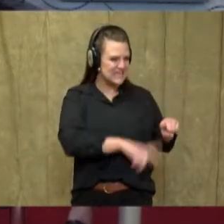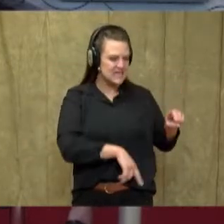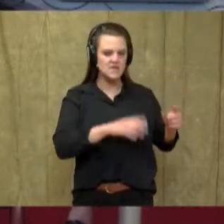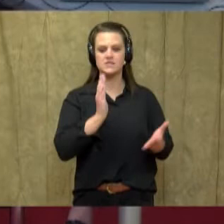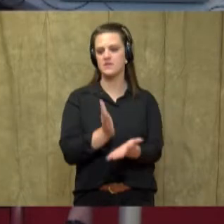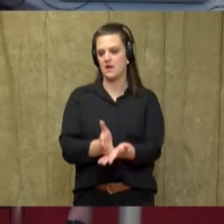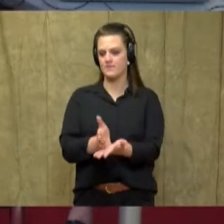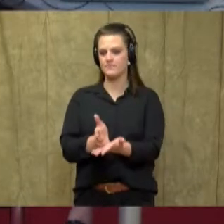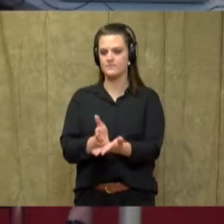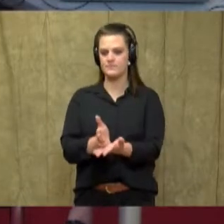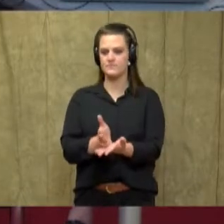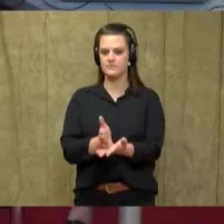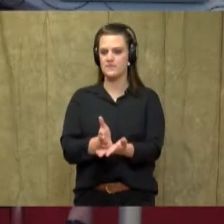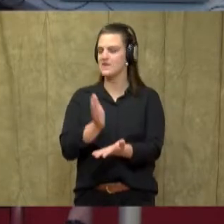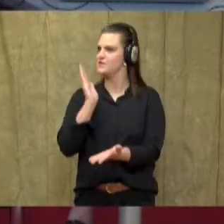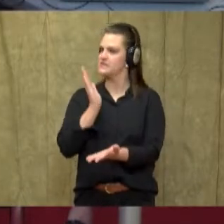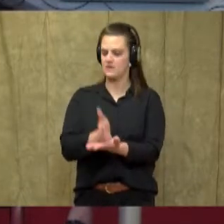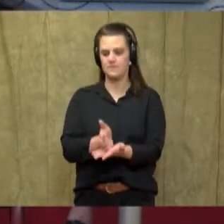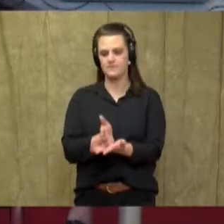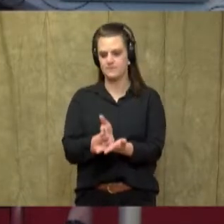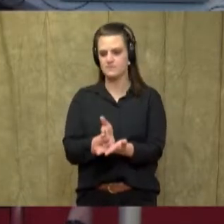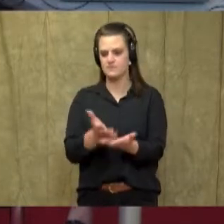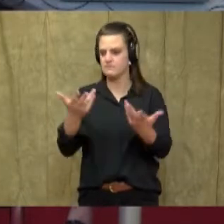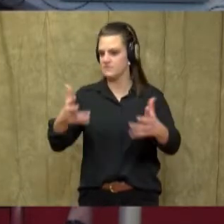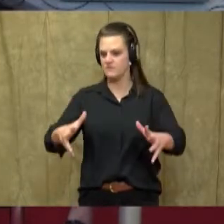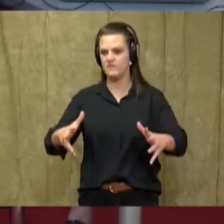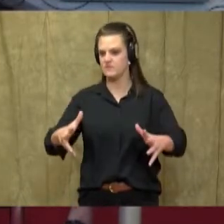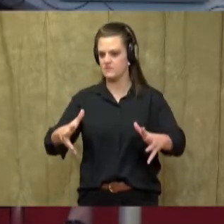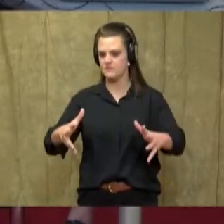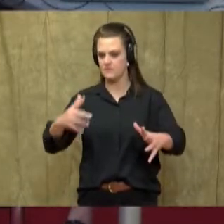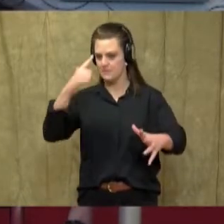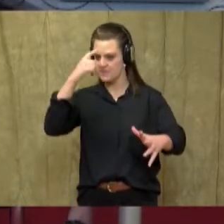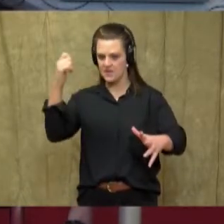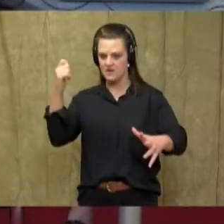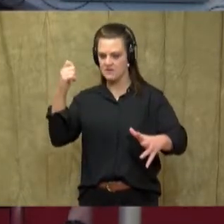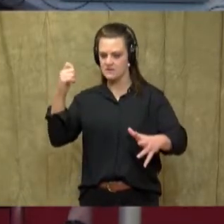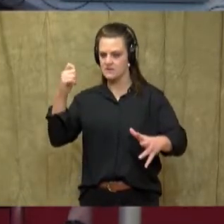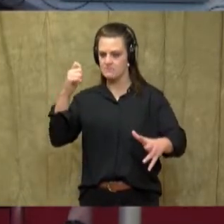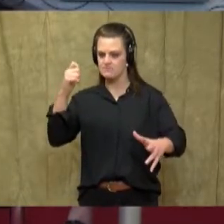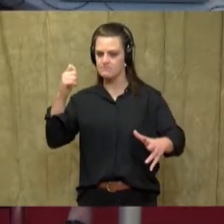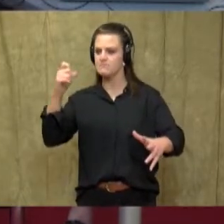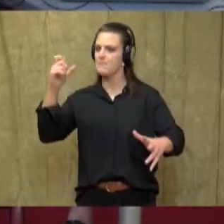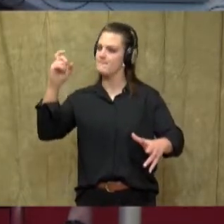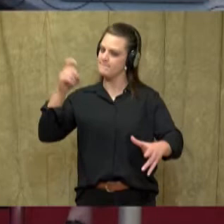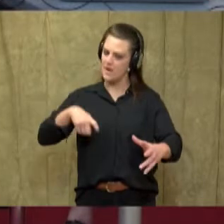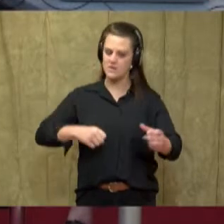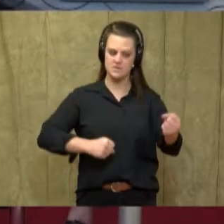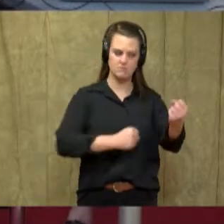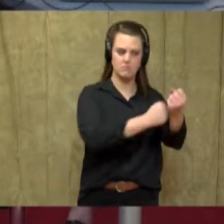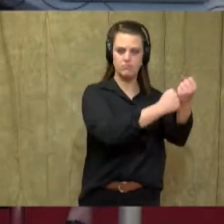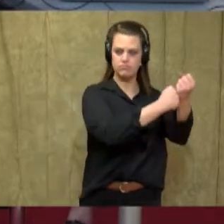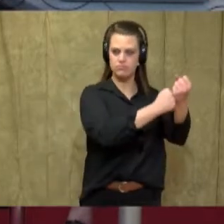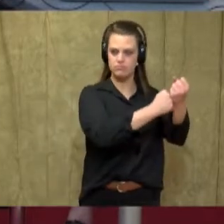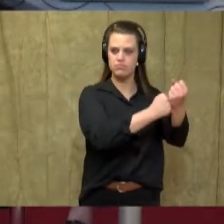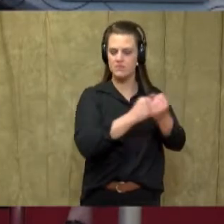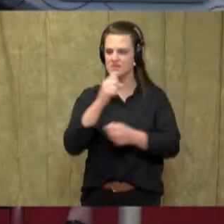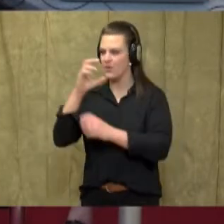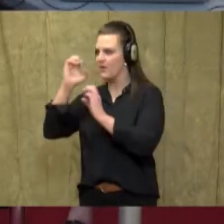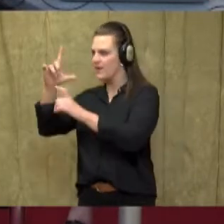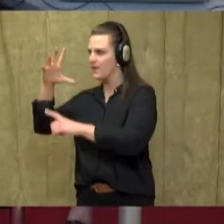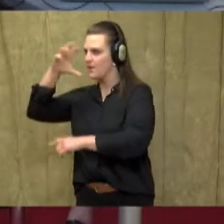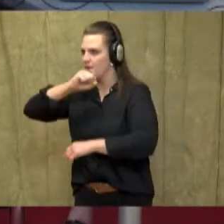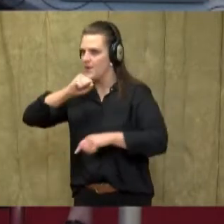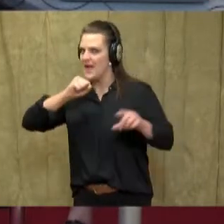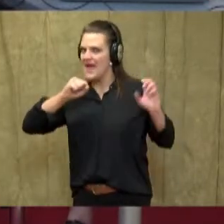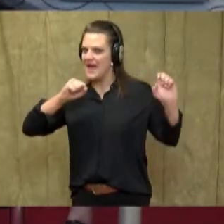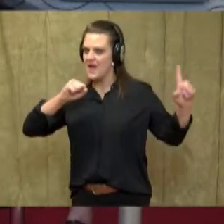there. Stop dead in your tracks, so to speak, because it has to have evidence and details